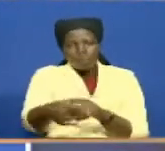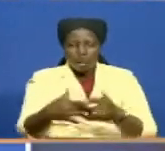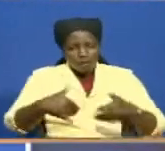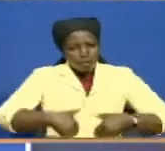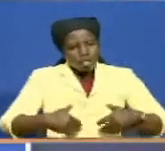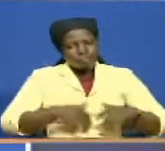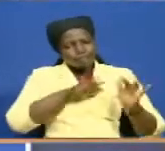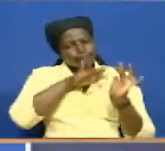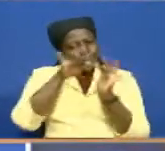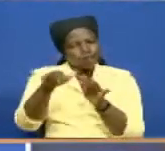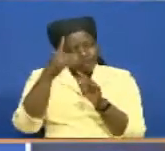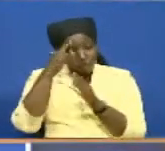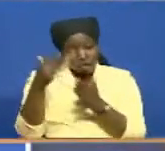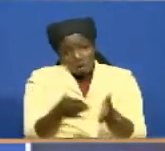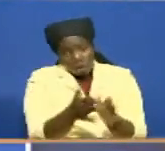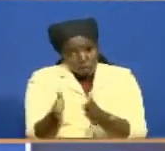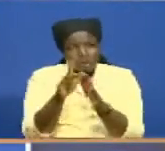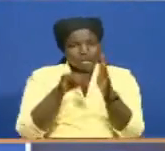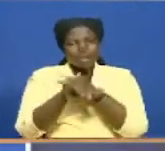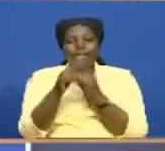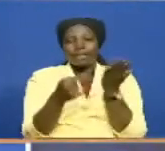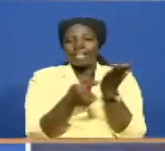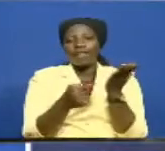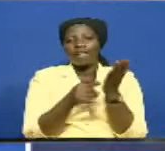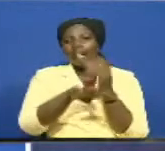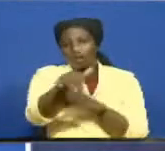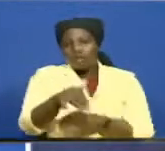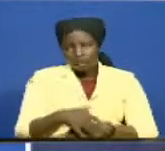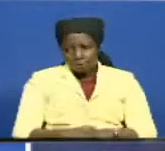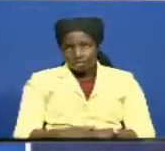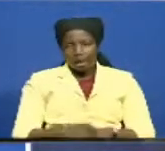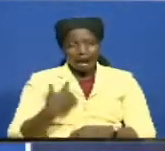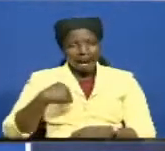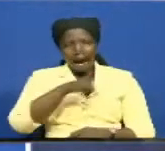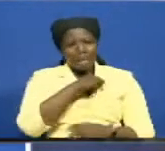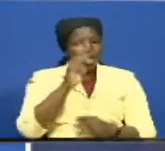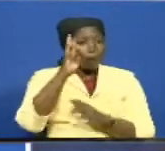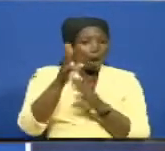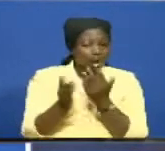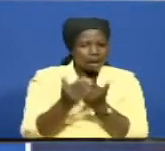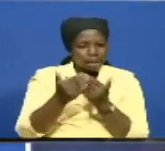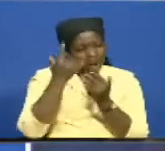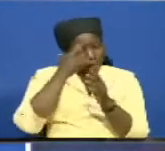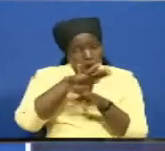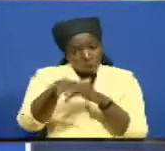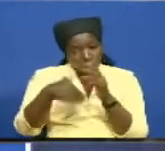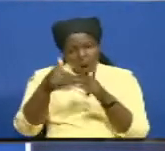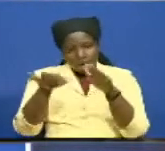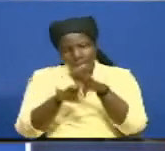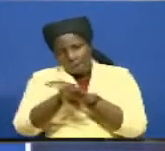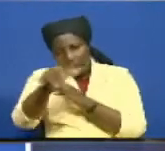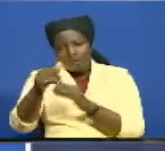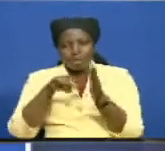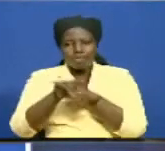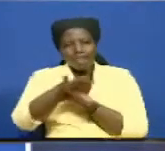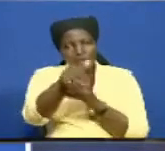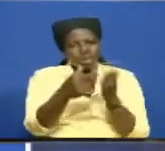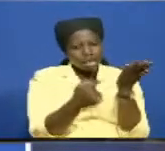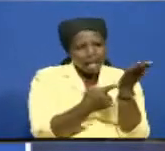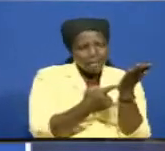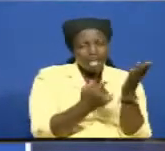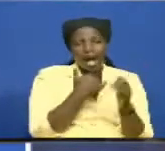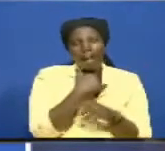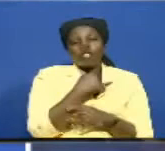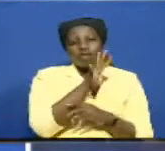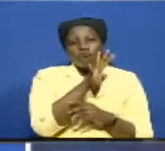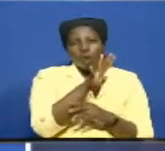up for the opportunity in Taita Taveta County. We are going to take care of all the sub counties in the county. Taita Taveta has 4